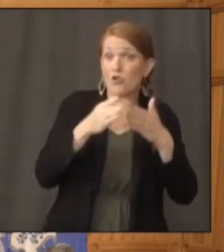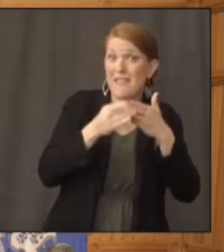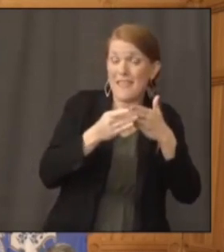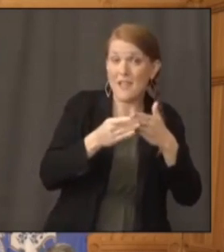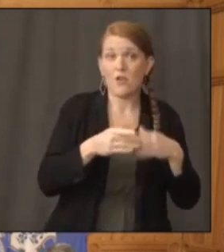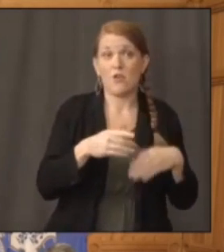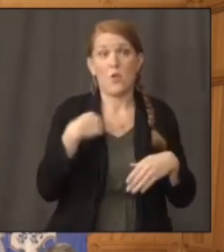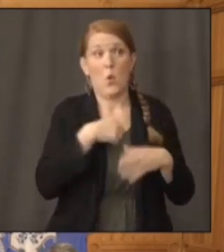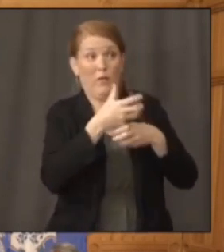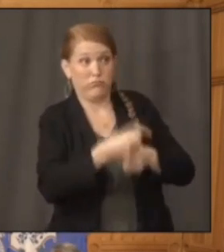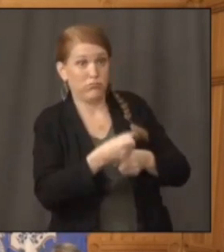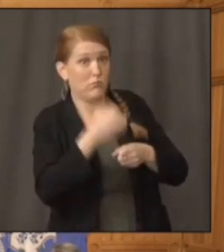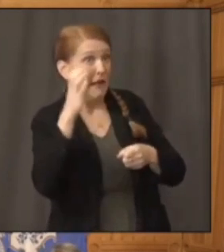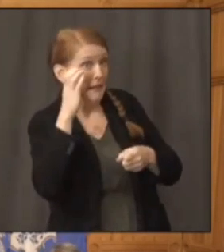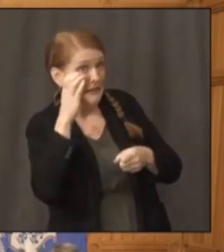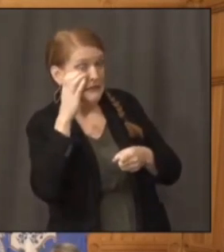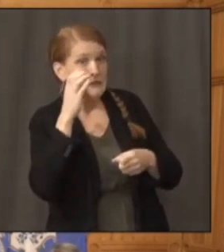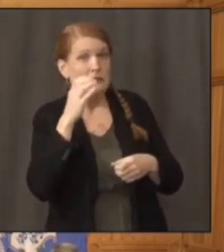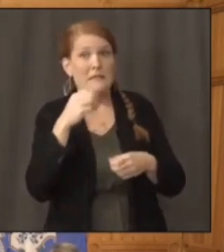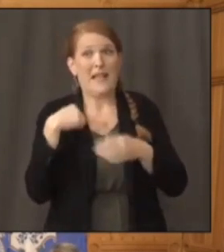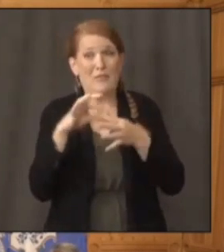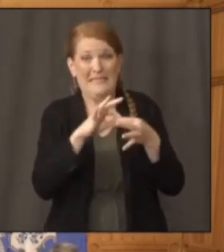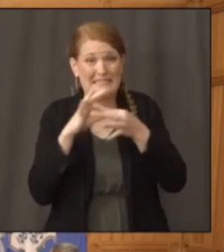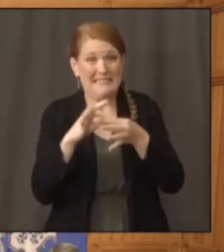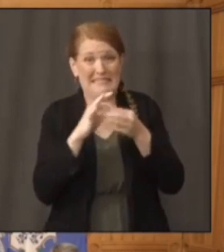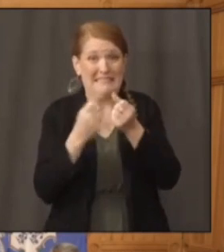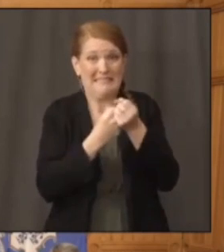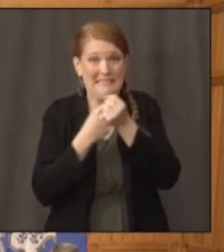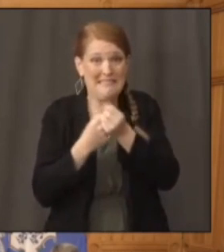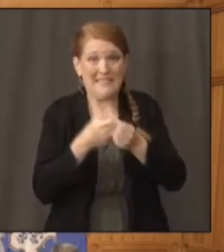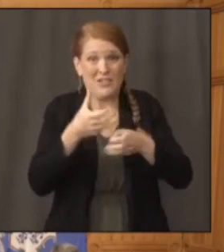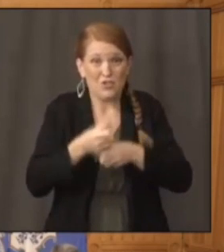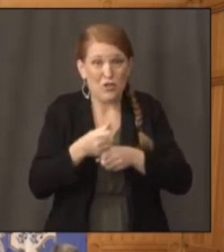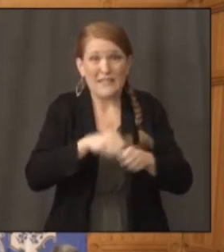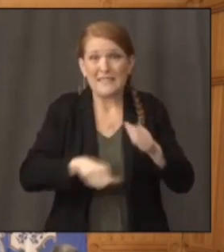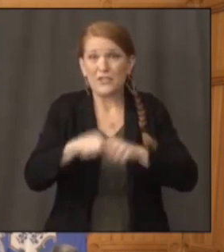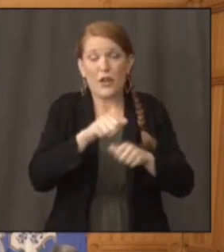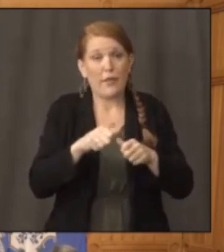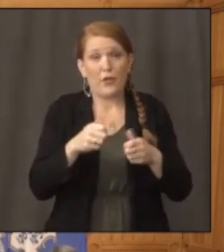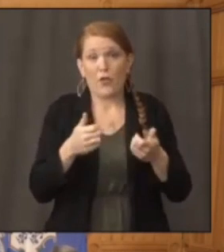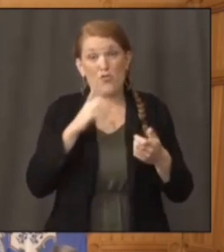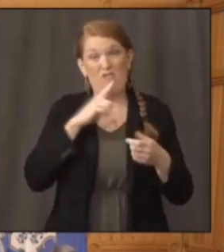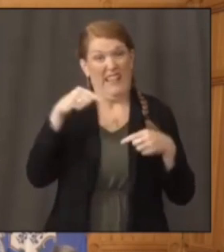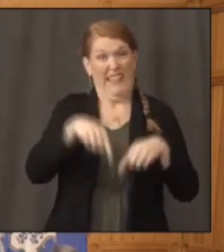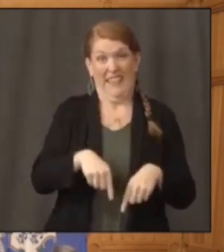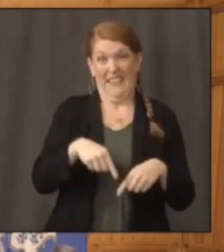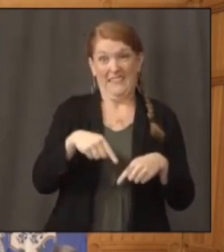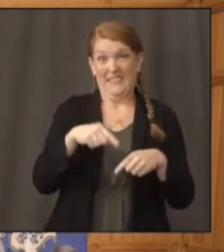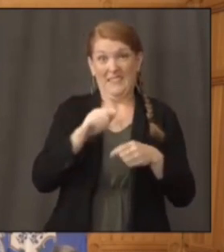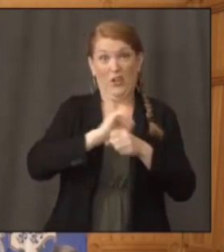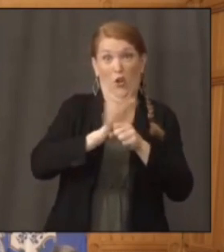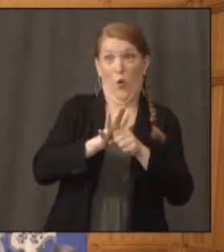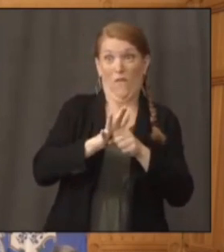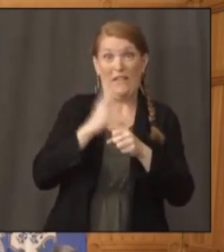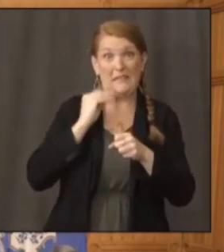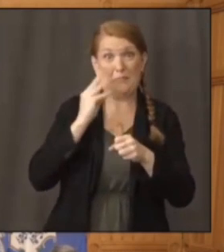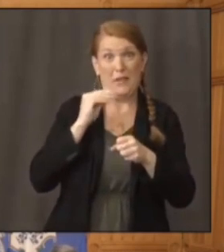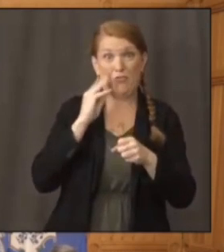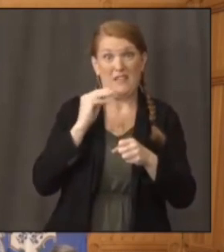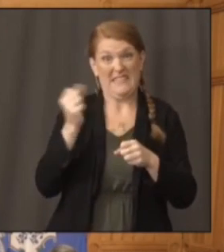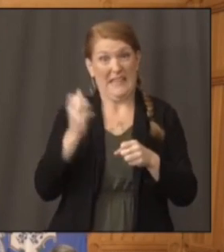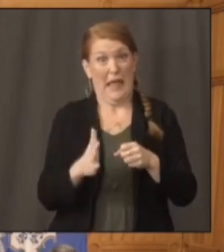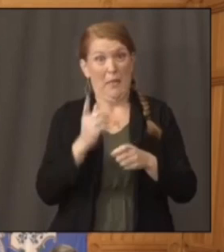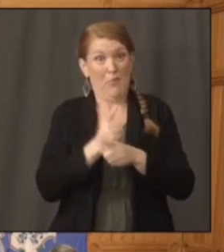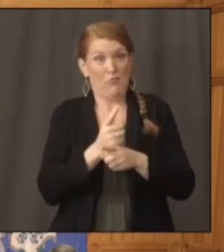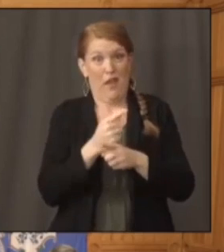you're all in this together and you believe in each other and you trust each other. This is one giant game of trust. I have to trust that you are